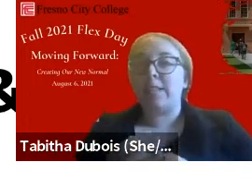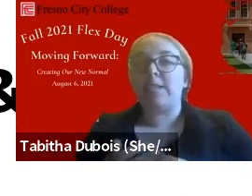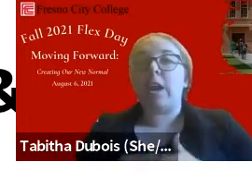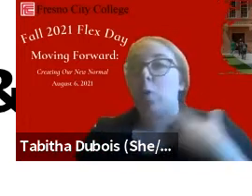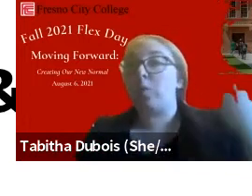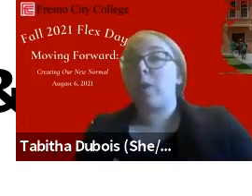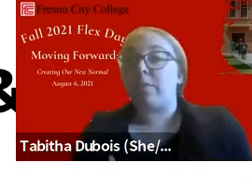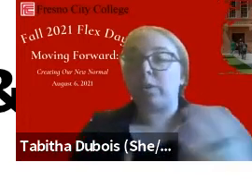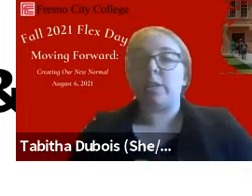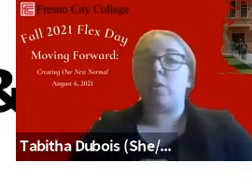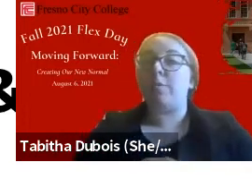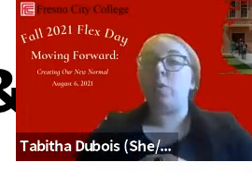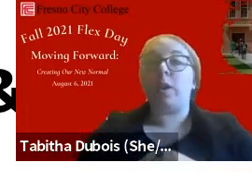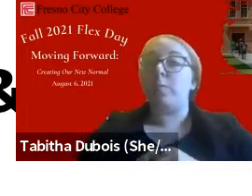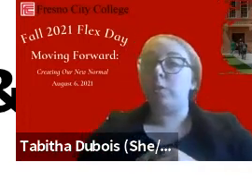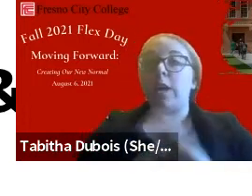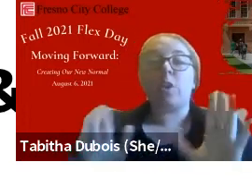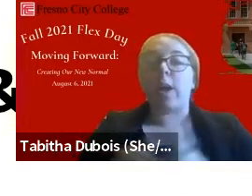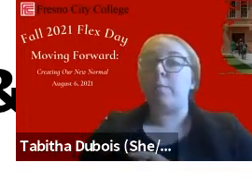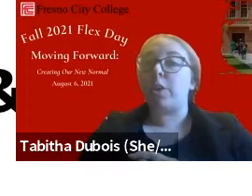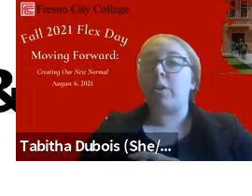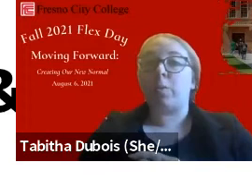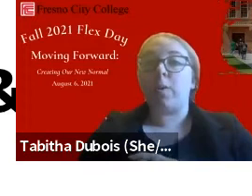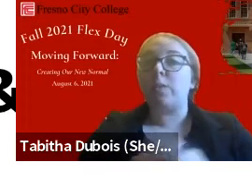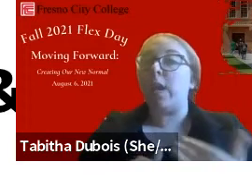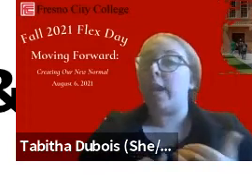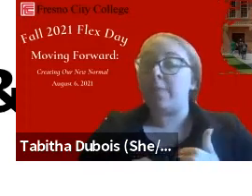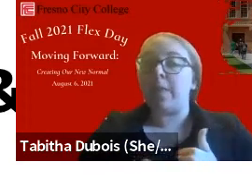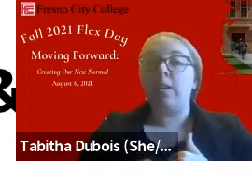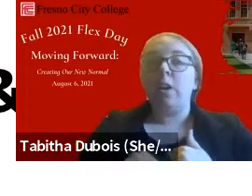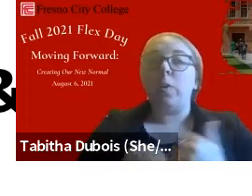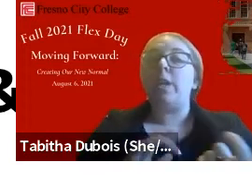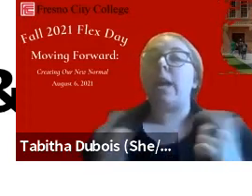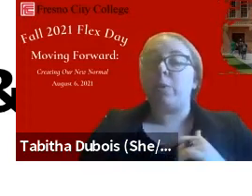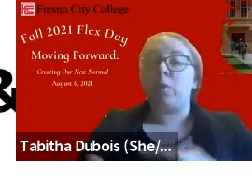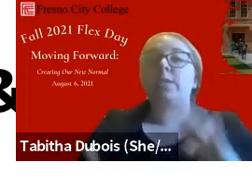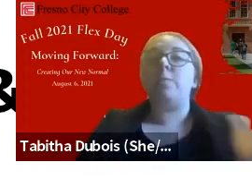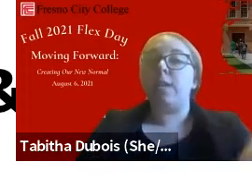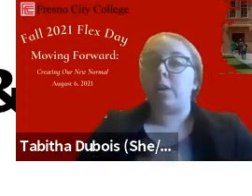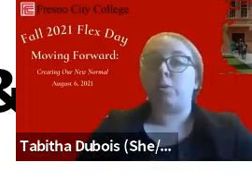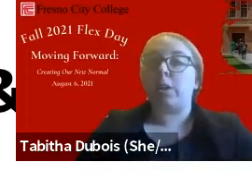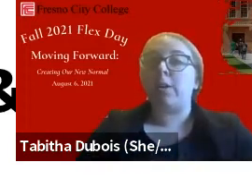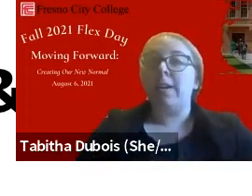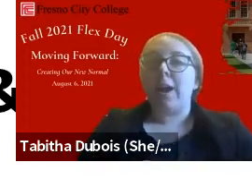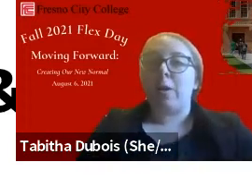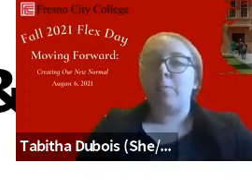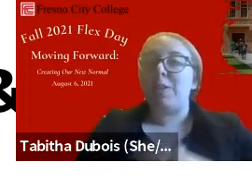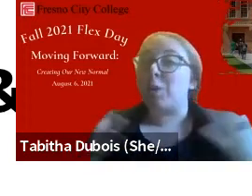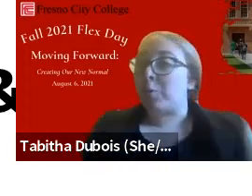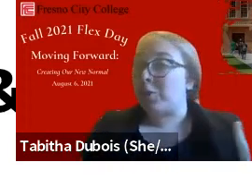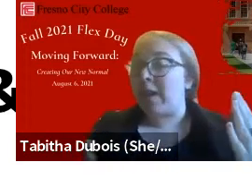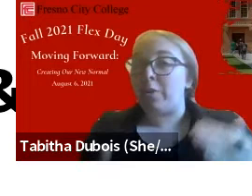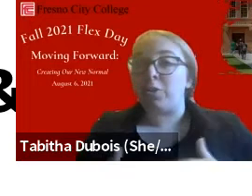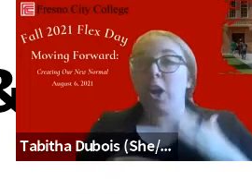stay past that time or arrive early. So if you want to do that, go ahead and put that on the request. We can get there. We can adapt the request to be there earlier. But